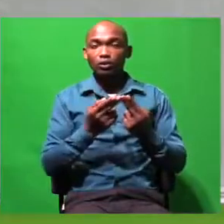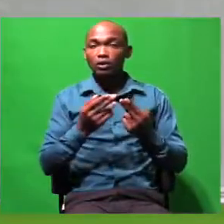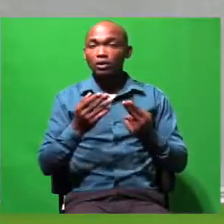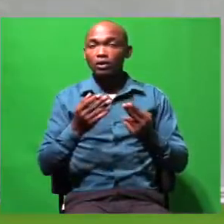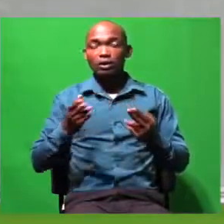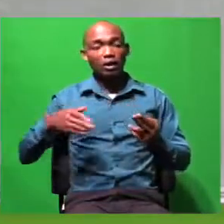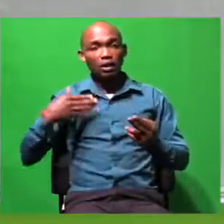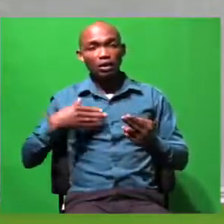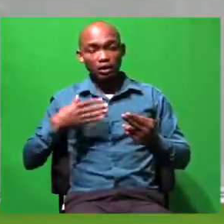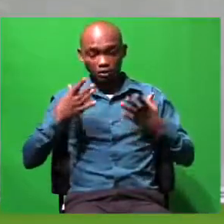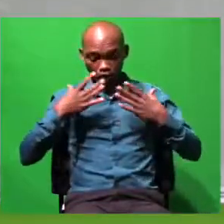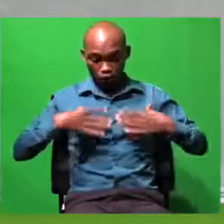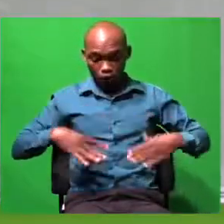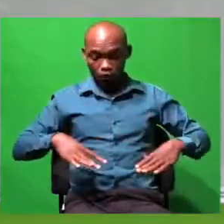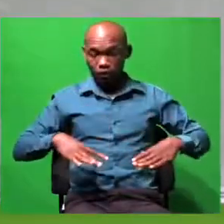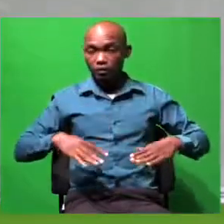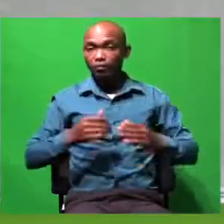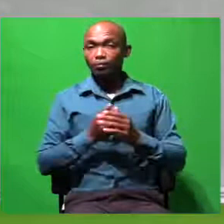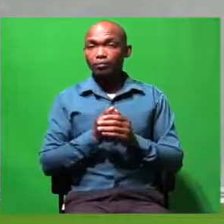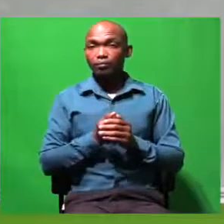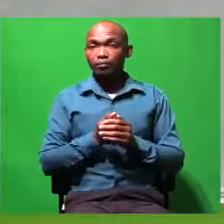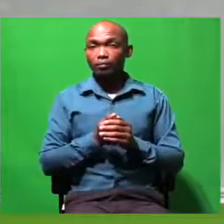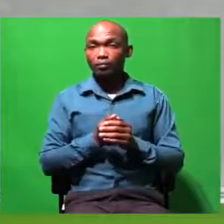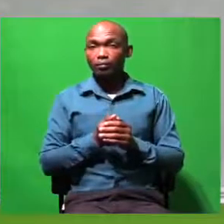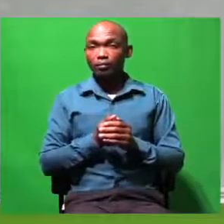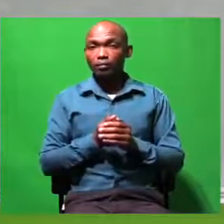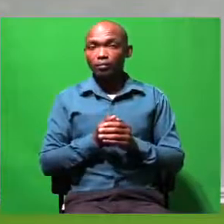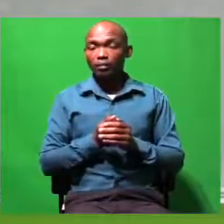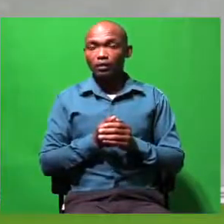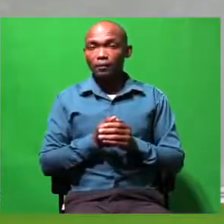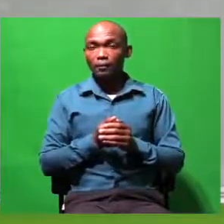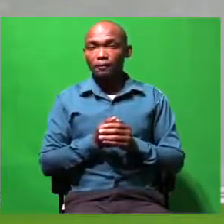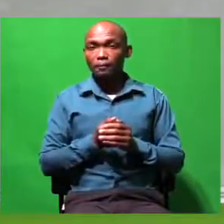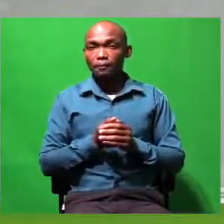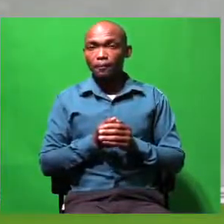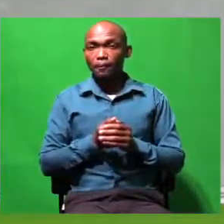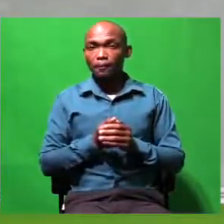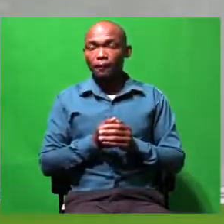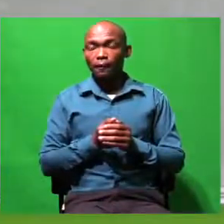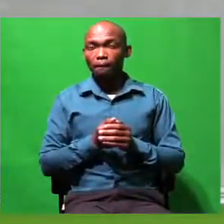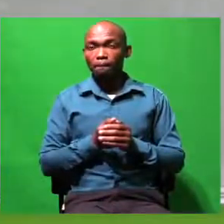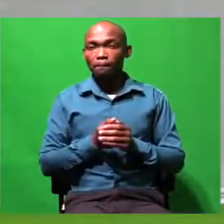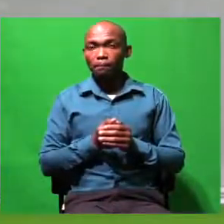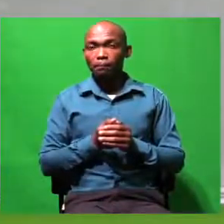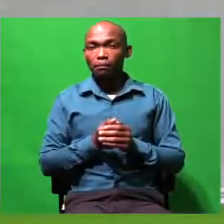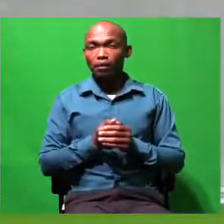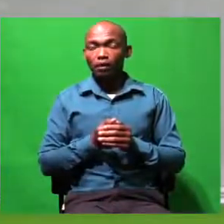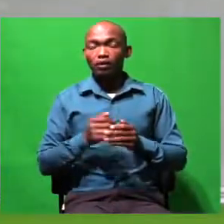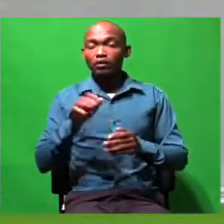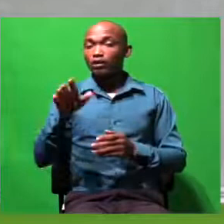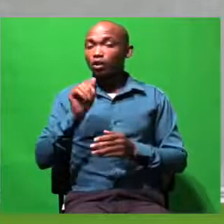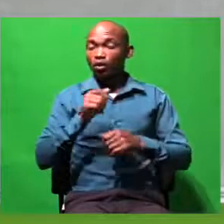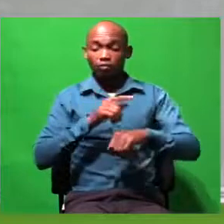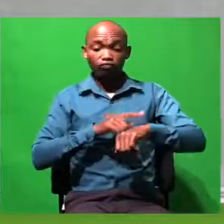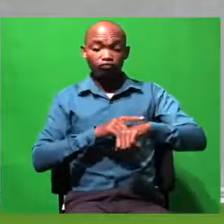They also need clothes, because sometimes those refugees are affected with weather. It